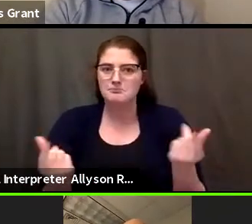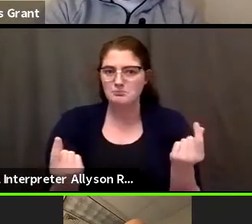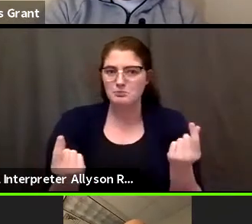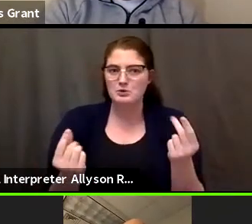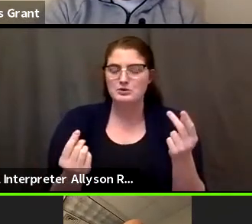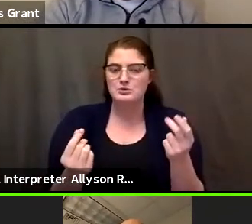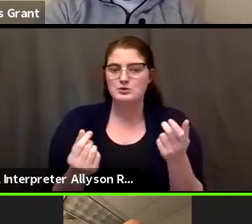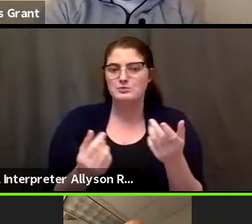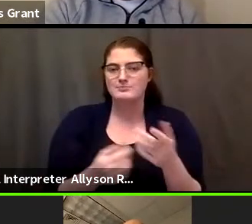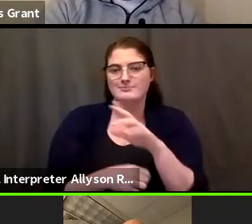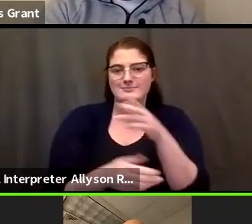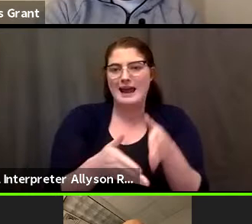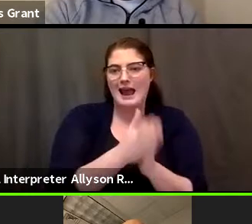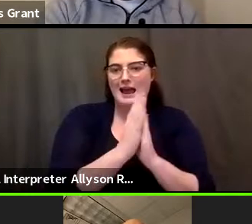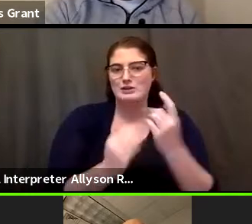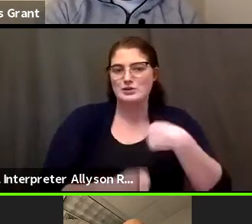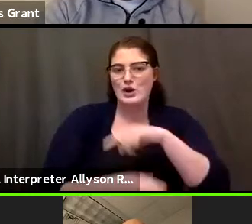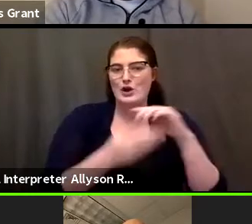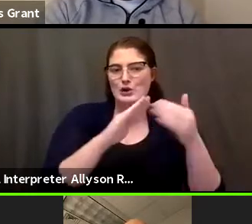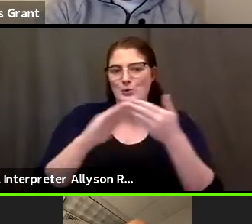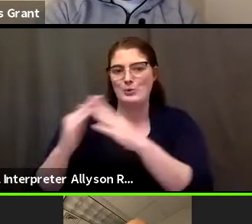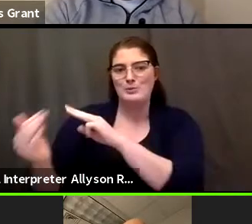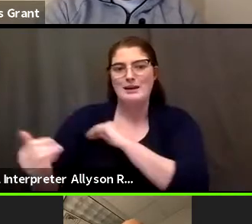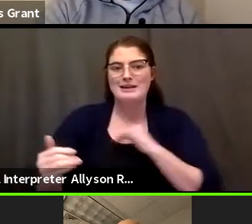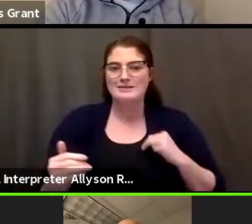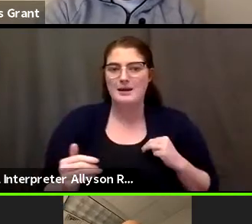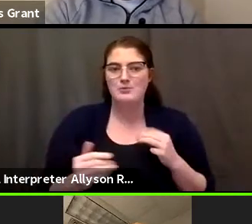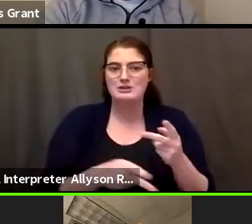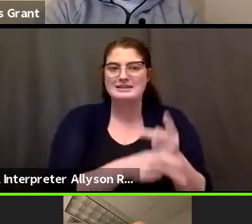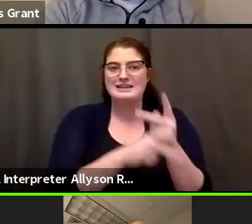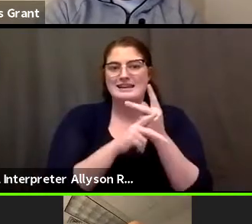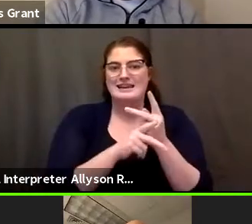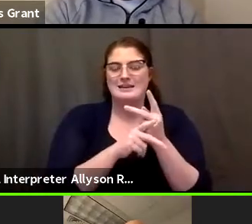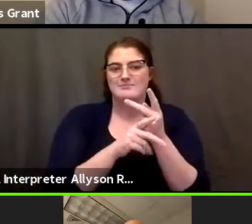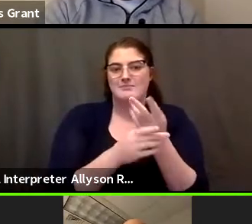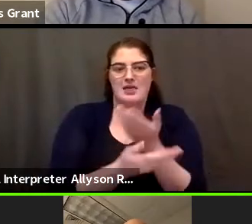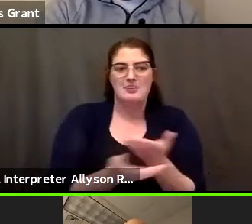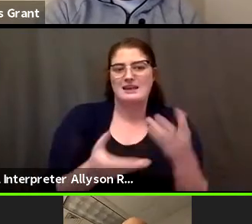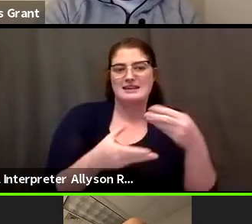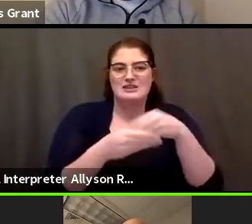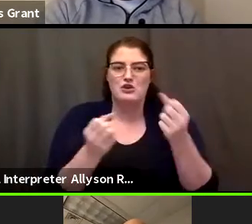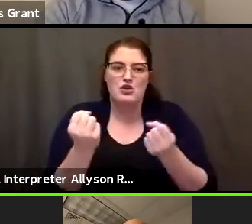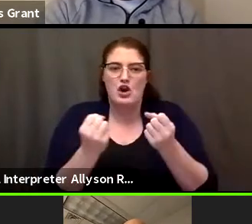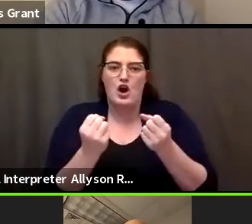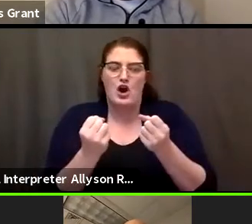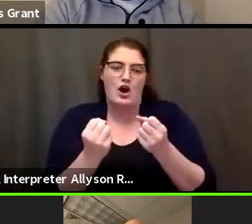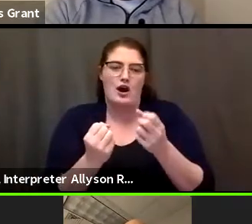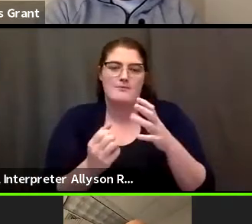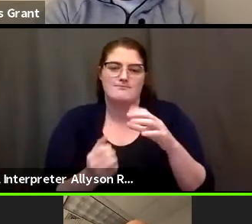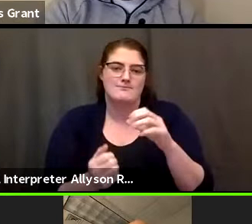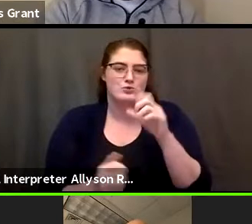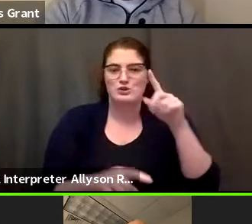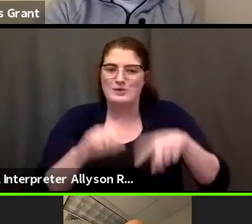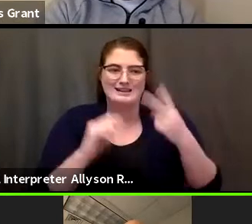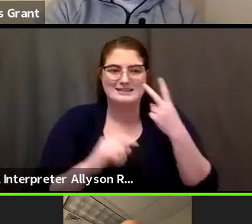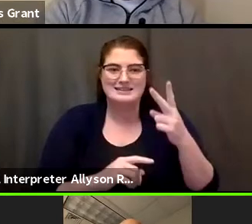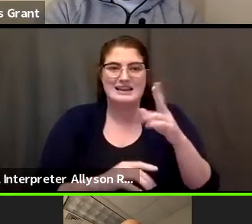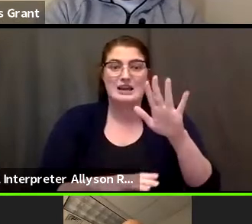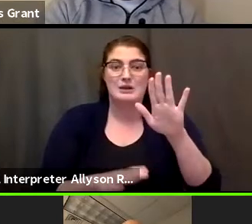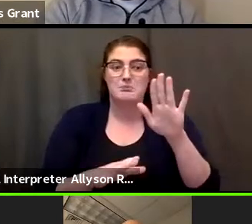community members to keep, valuables out of sight, make sure that they keep their doors locked, and